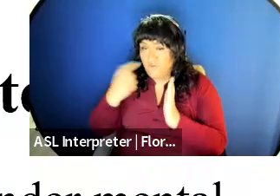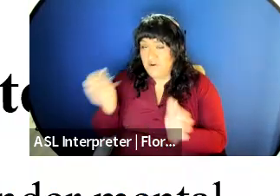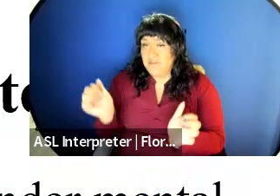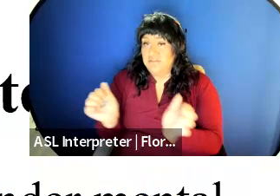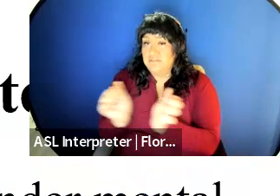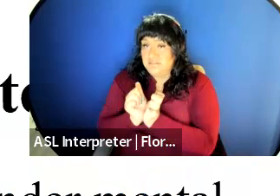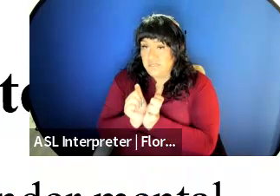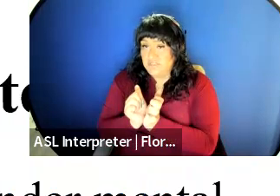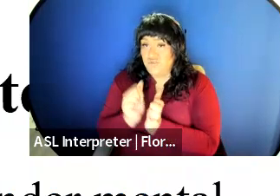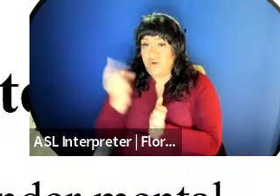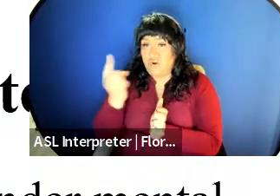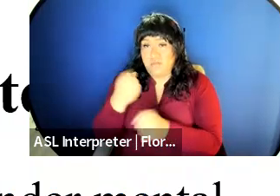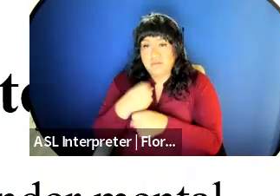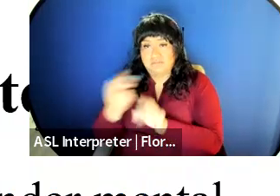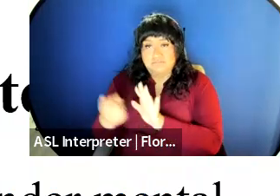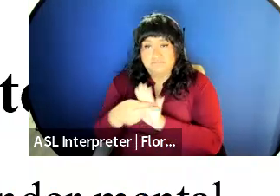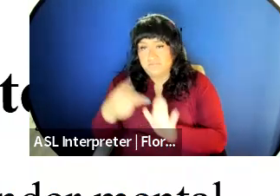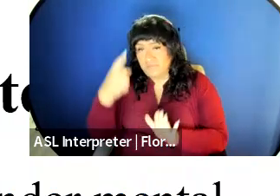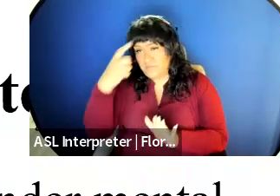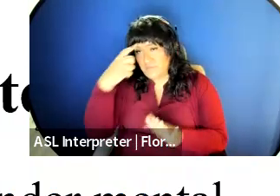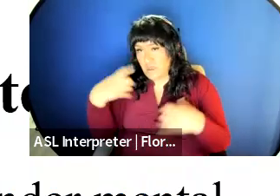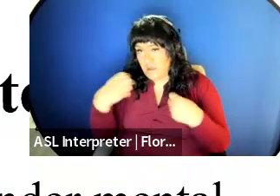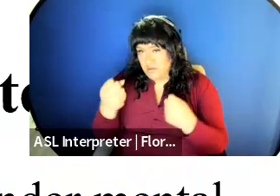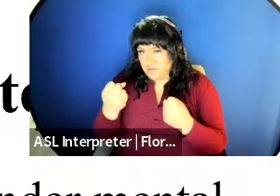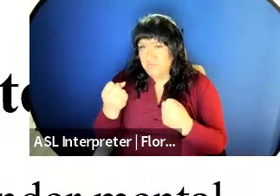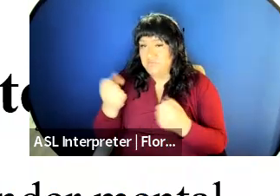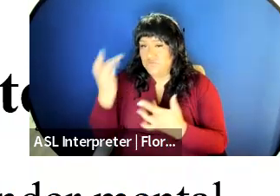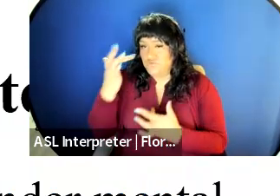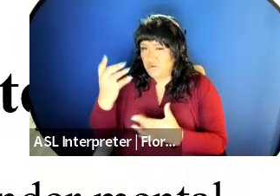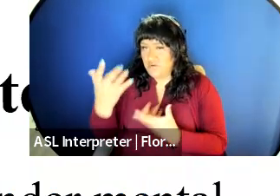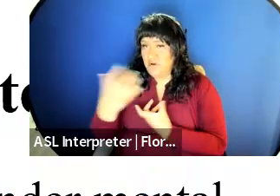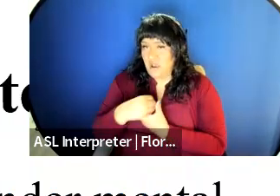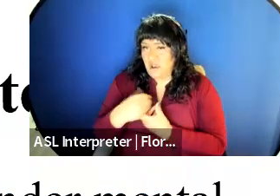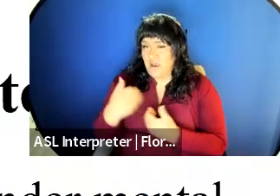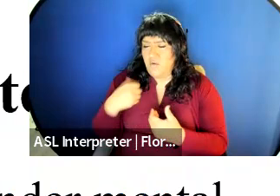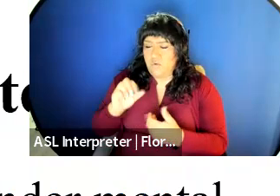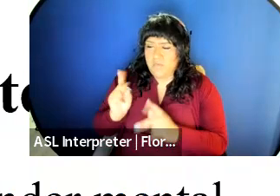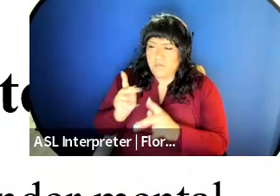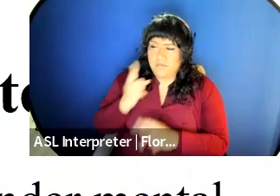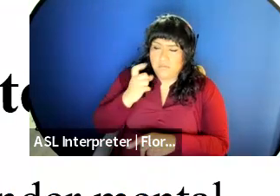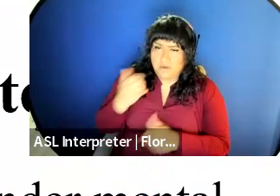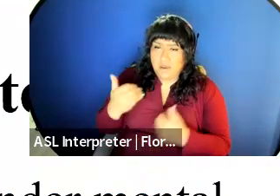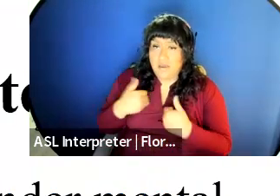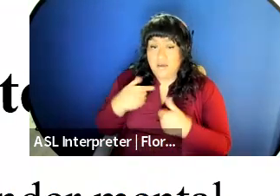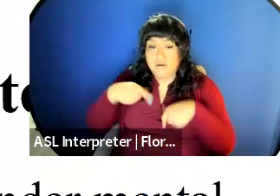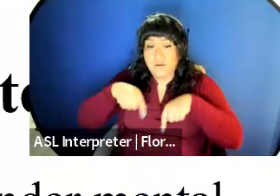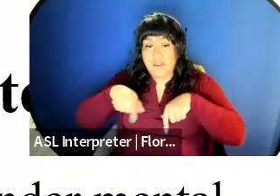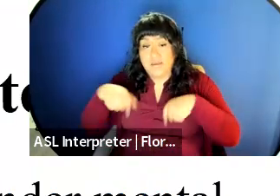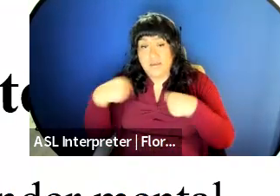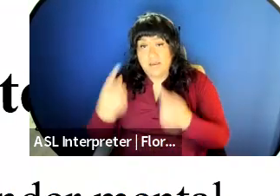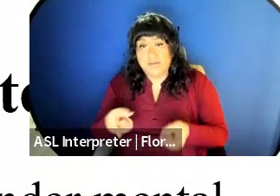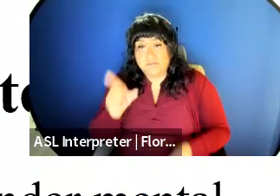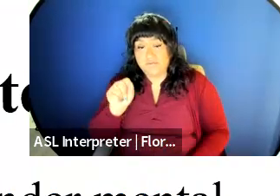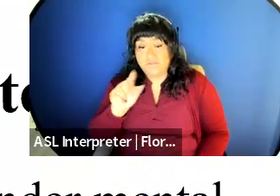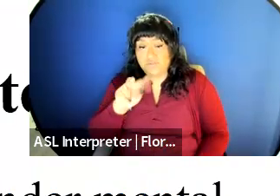you have a mental disorder or, you know, are suspected of having one. And as of 2022, according to the National Institute of Mental Health